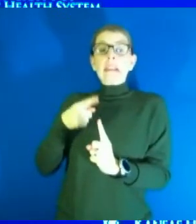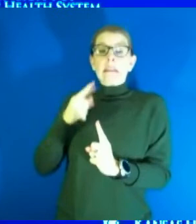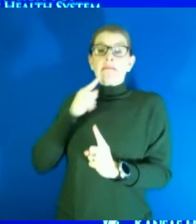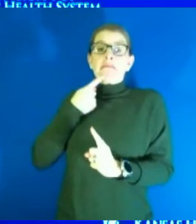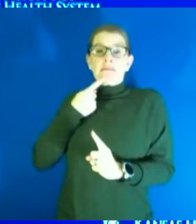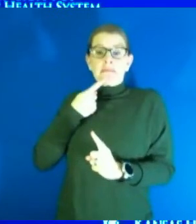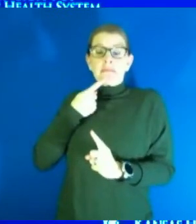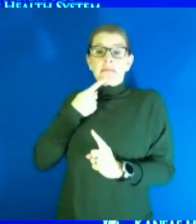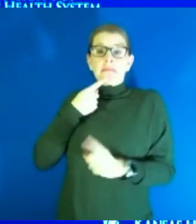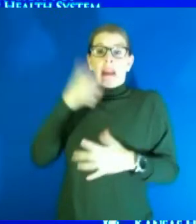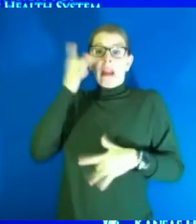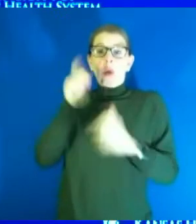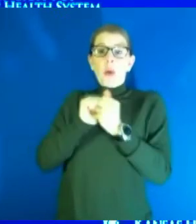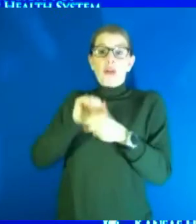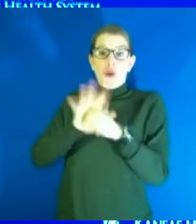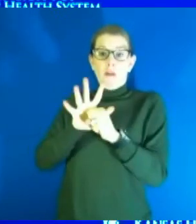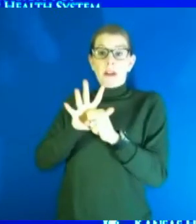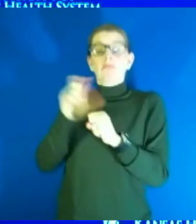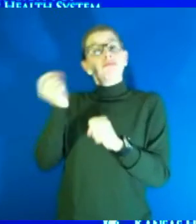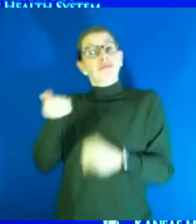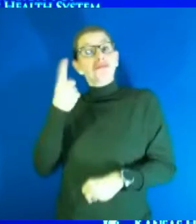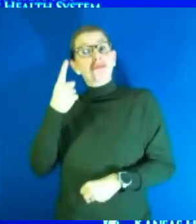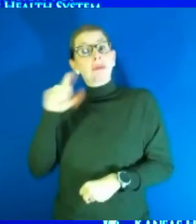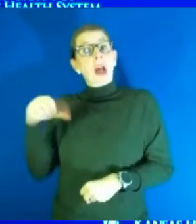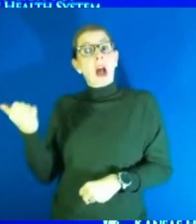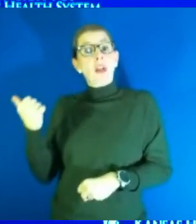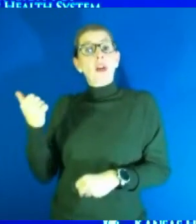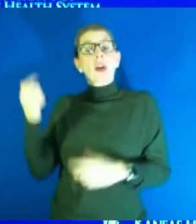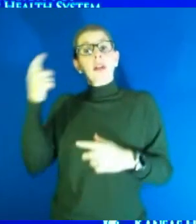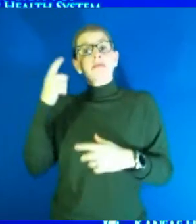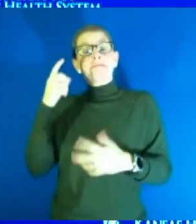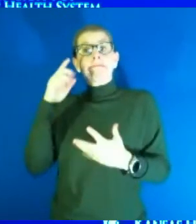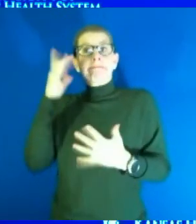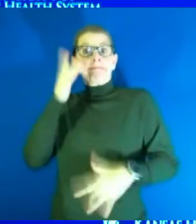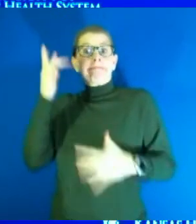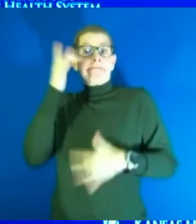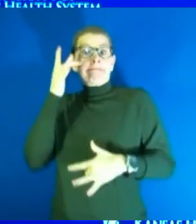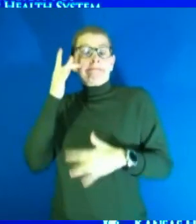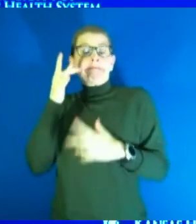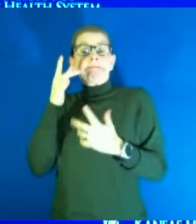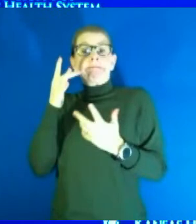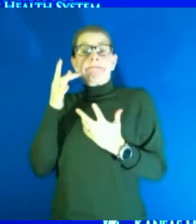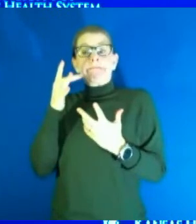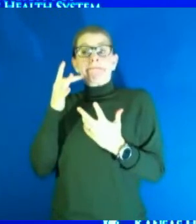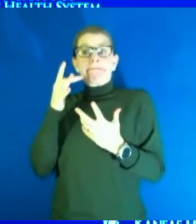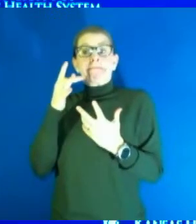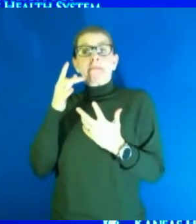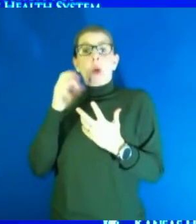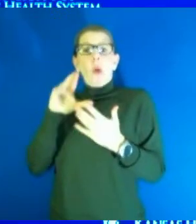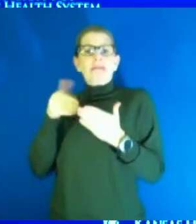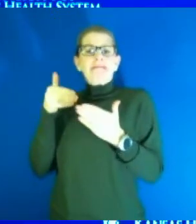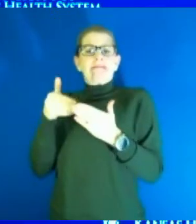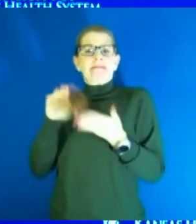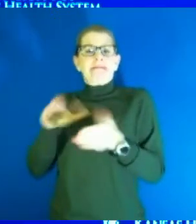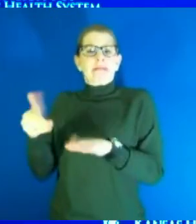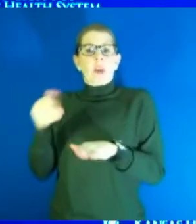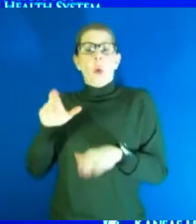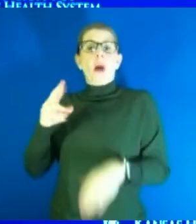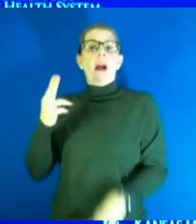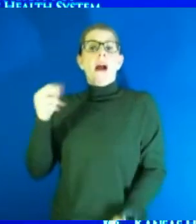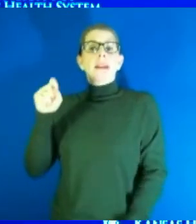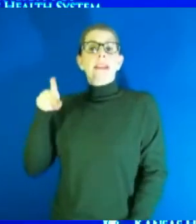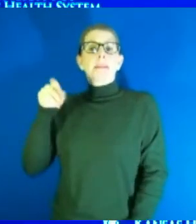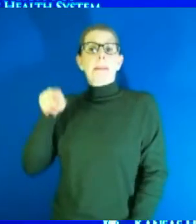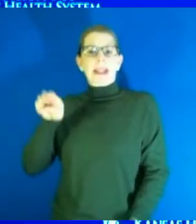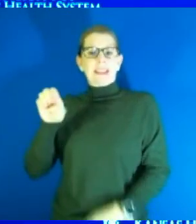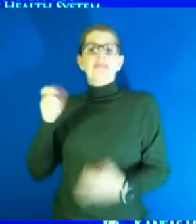with COVID. Now, there are quite a few other instances when people are critically ill or near death or on hospice, what have you, that we